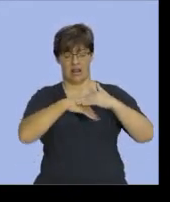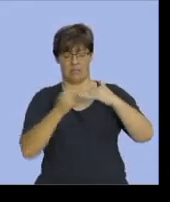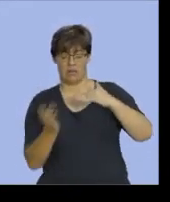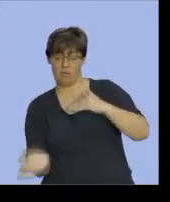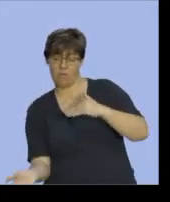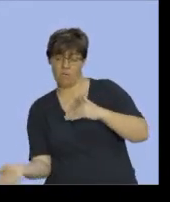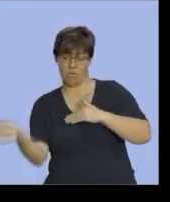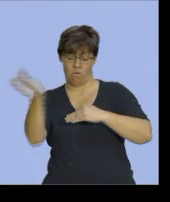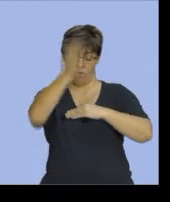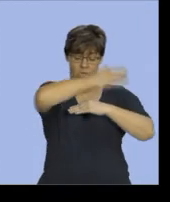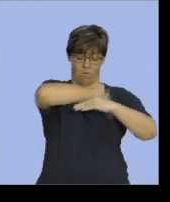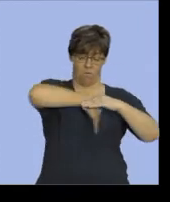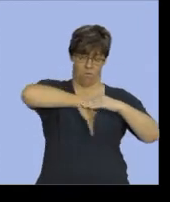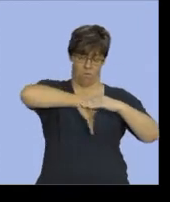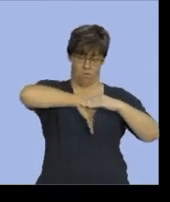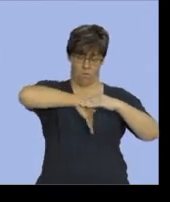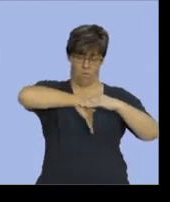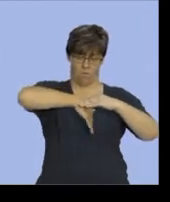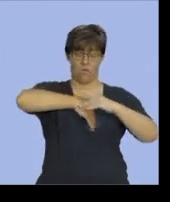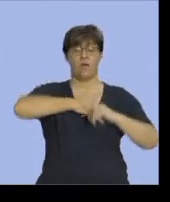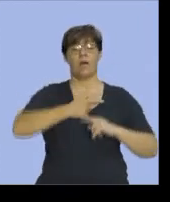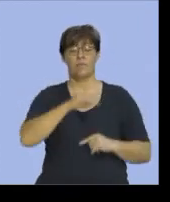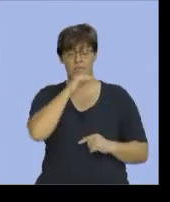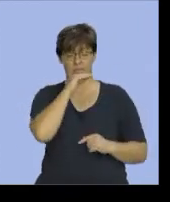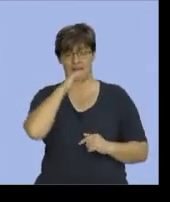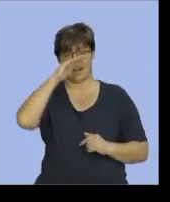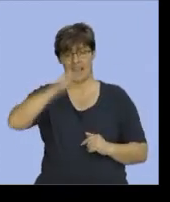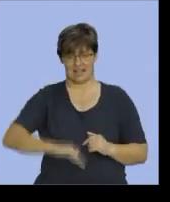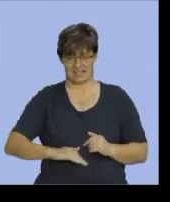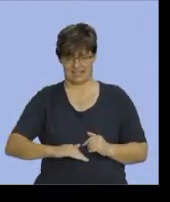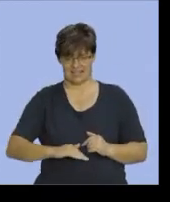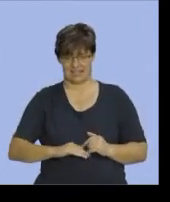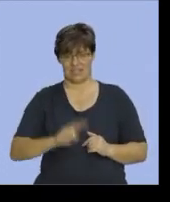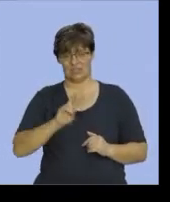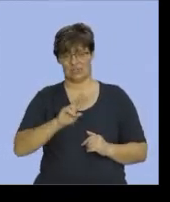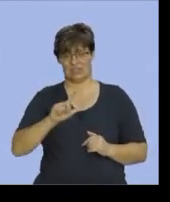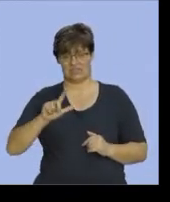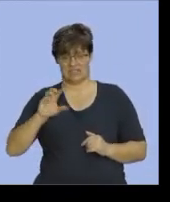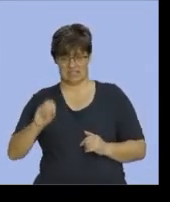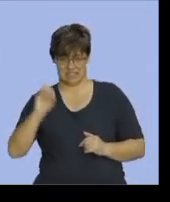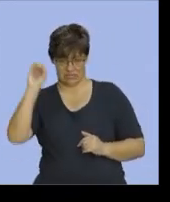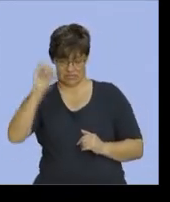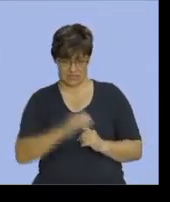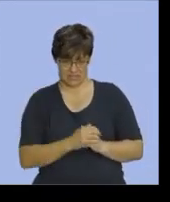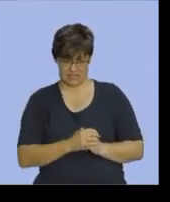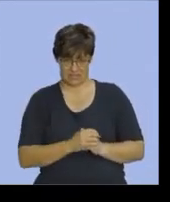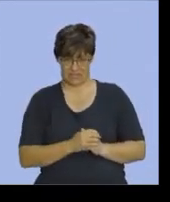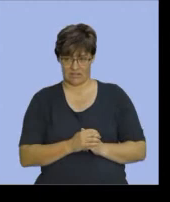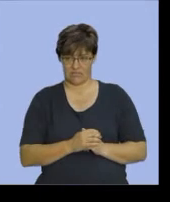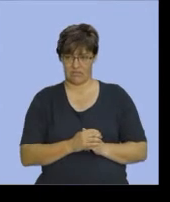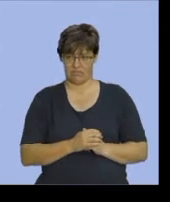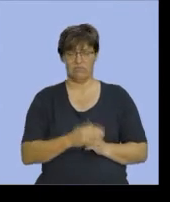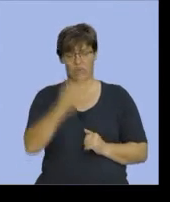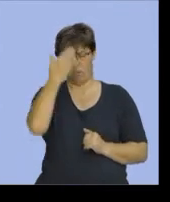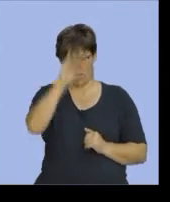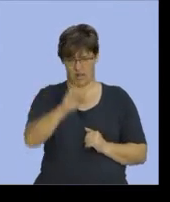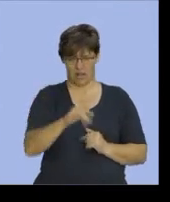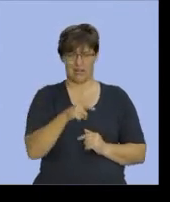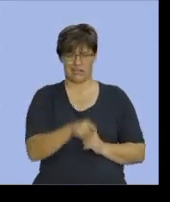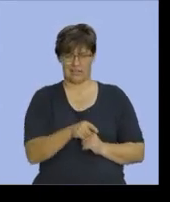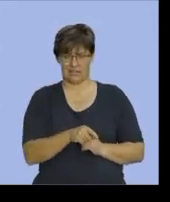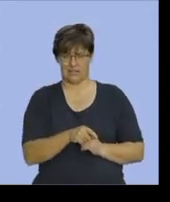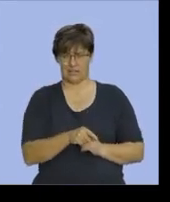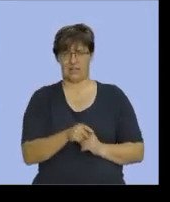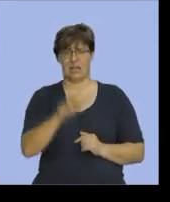than 180, which is normally here, but less than my 270 degrees. I know that